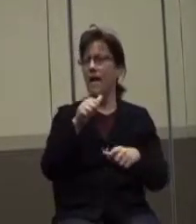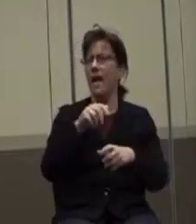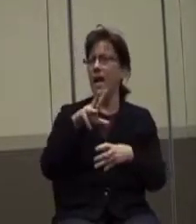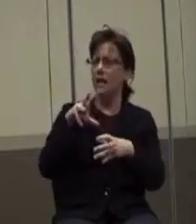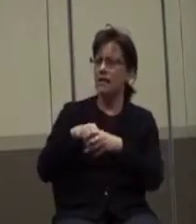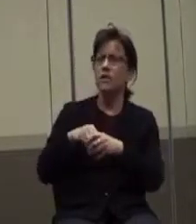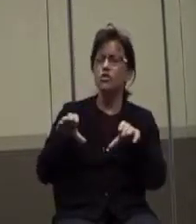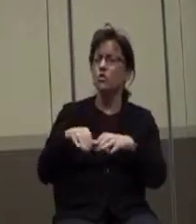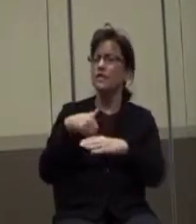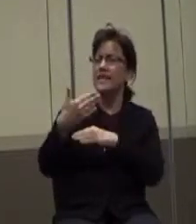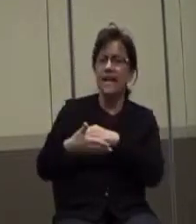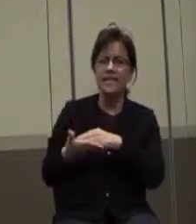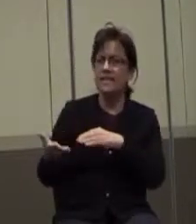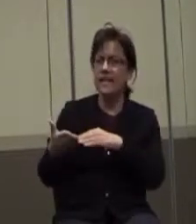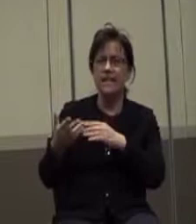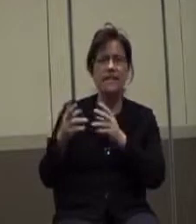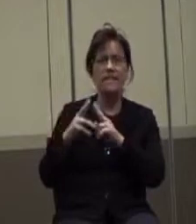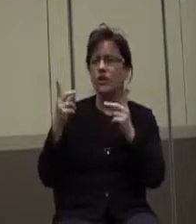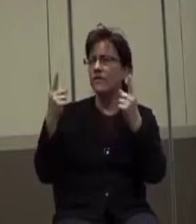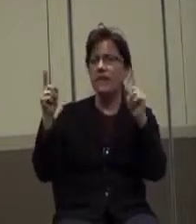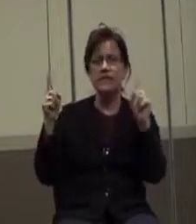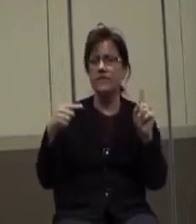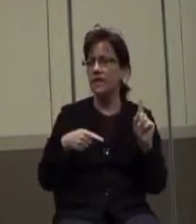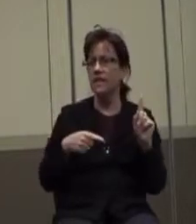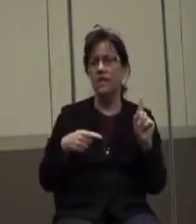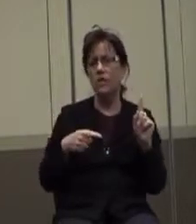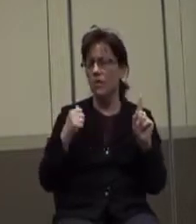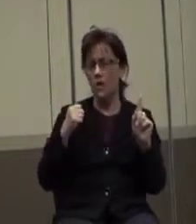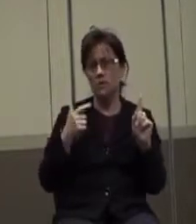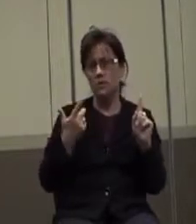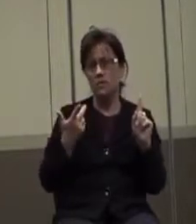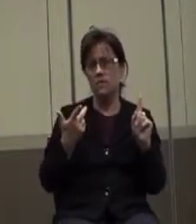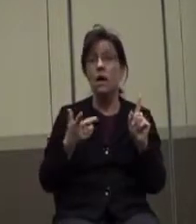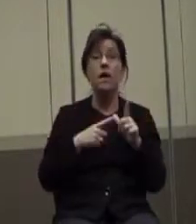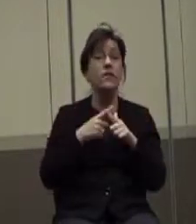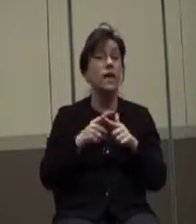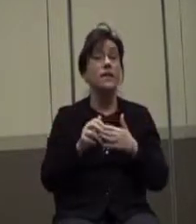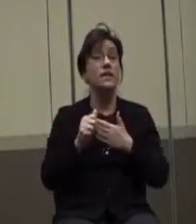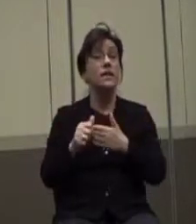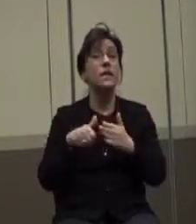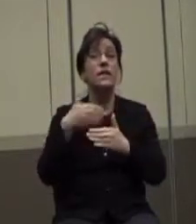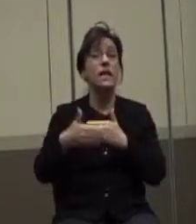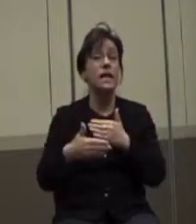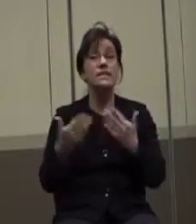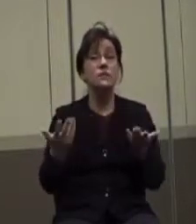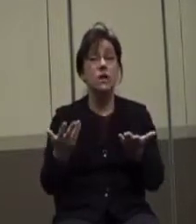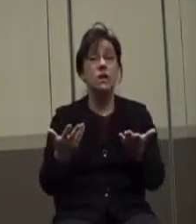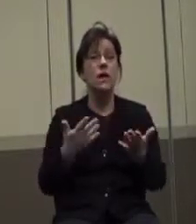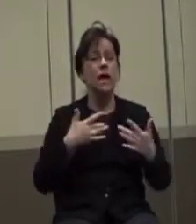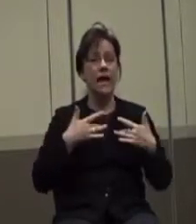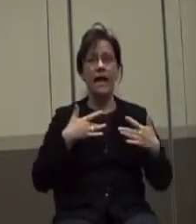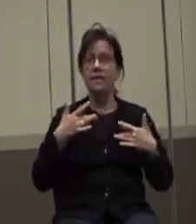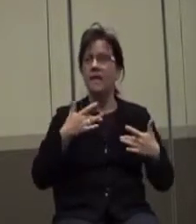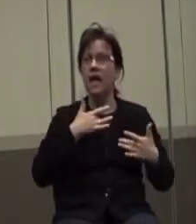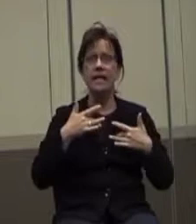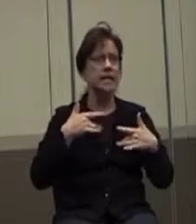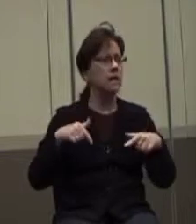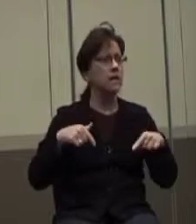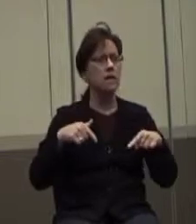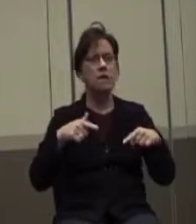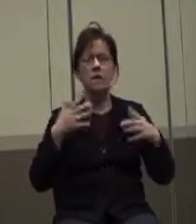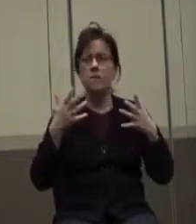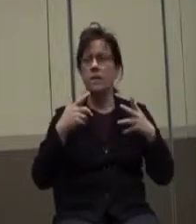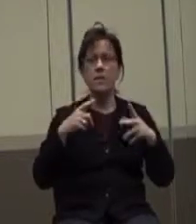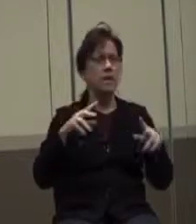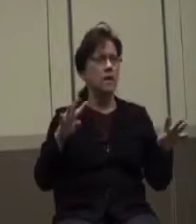in this next task very effectively. All right, which probably leads to what? Anxiety. Because I'm